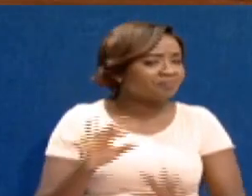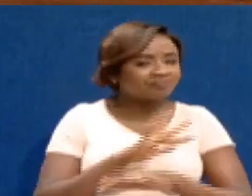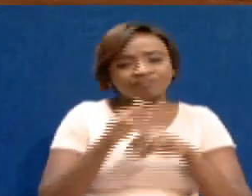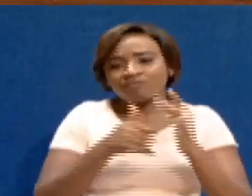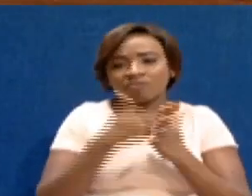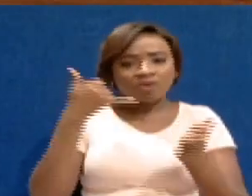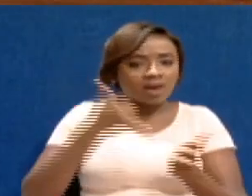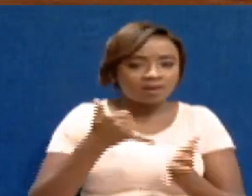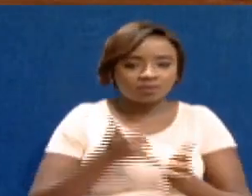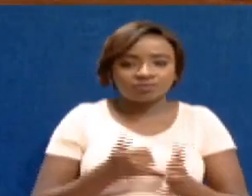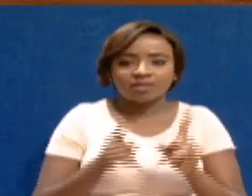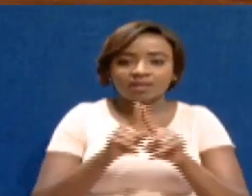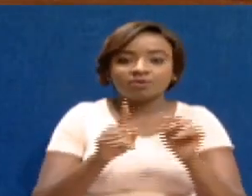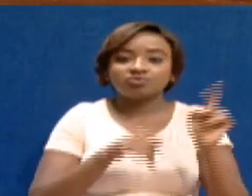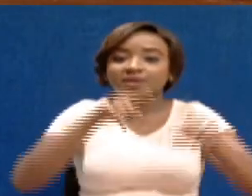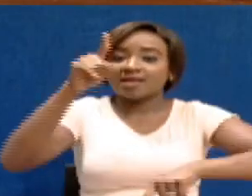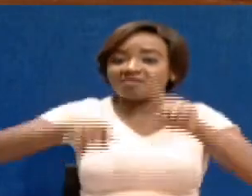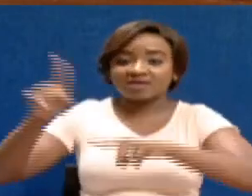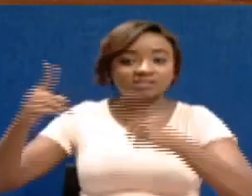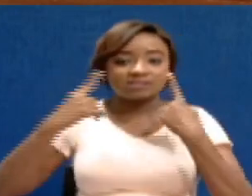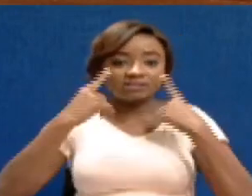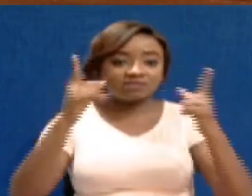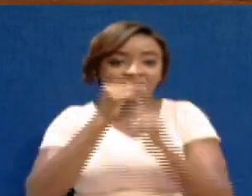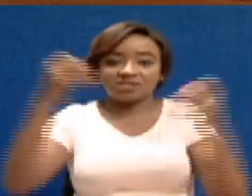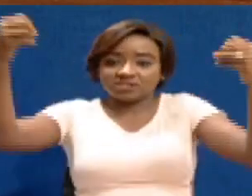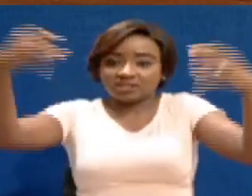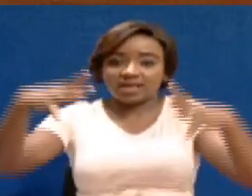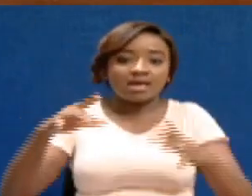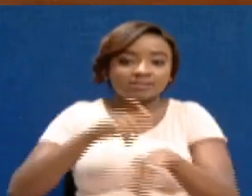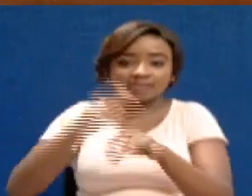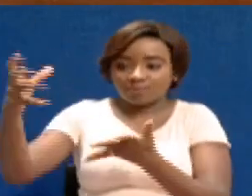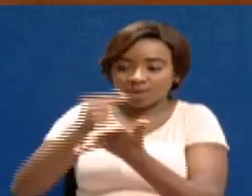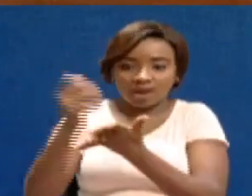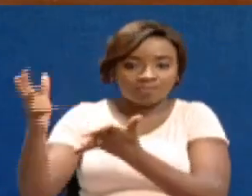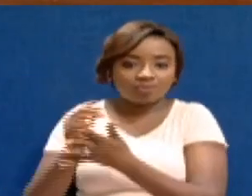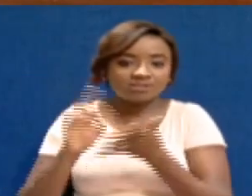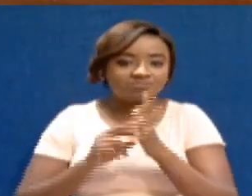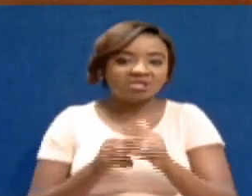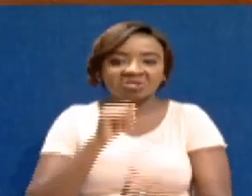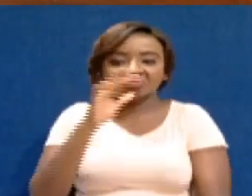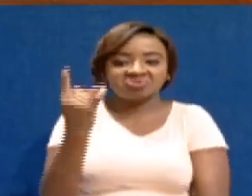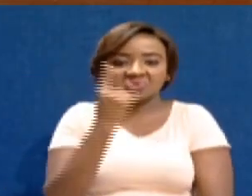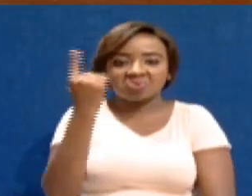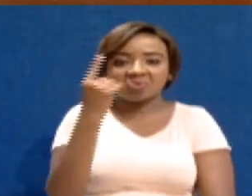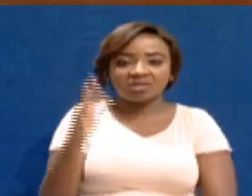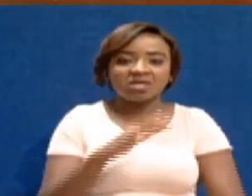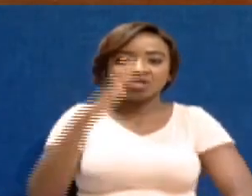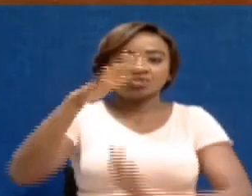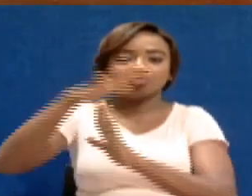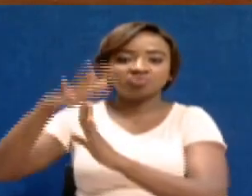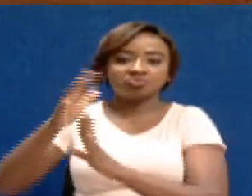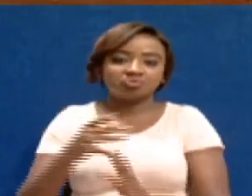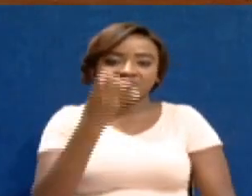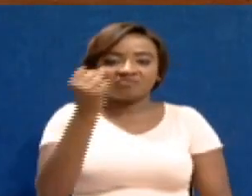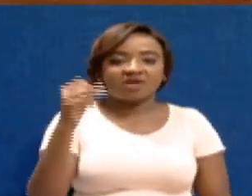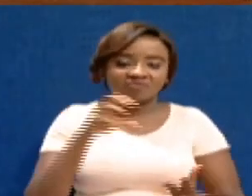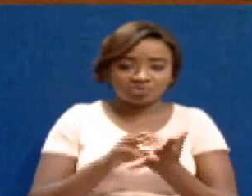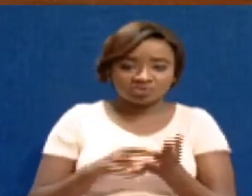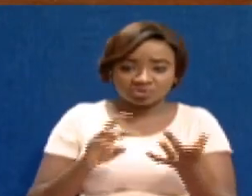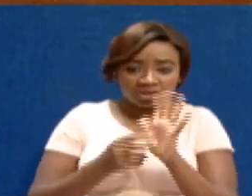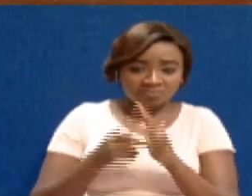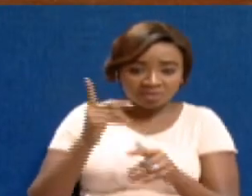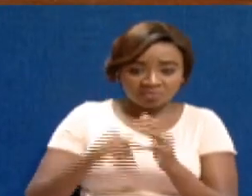very simplistic way to do it. Because what are you going to do to the other 30 plus ethnic groups?